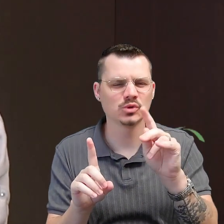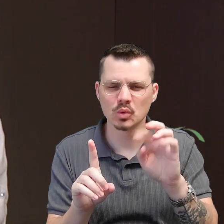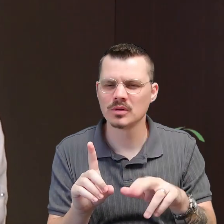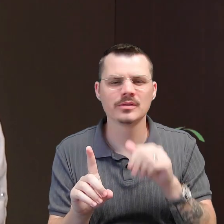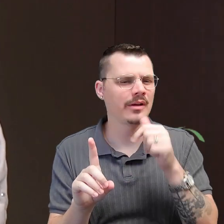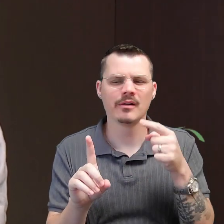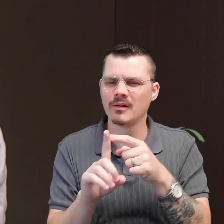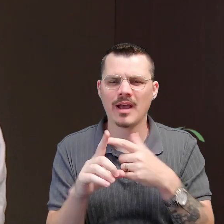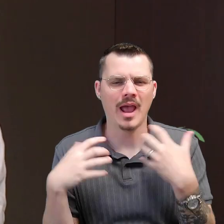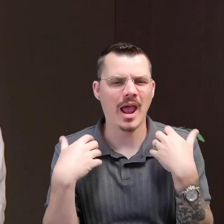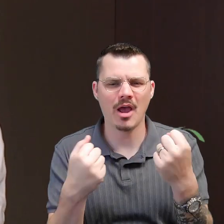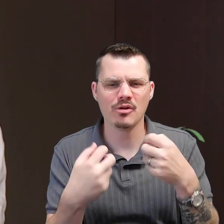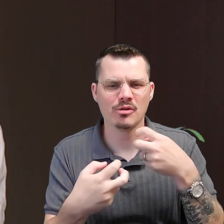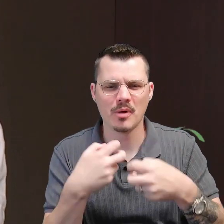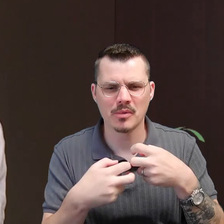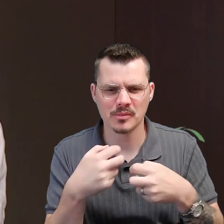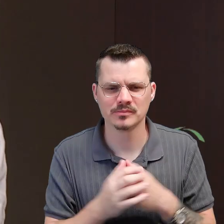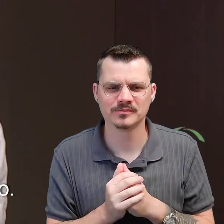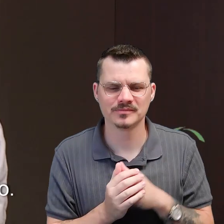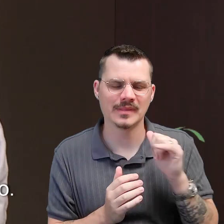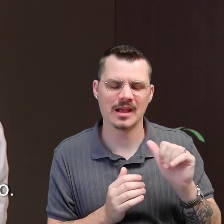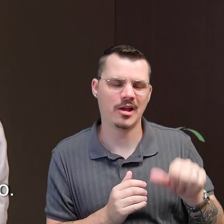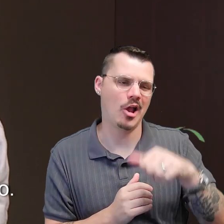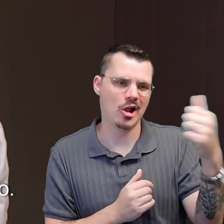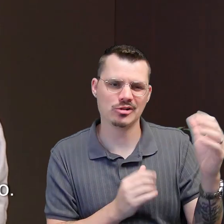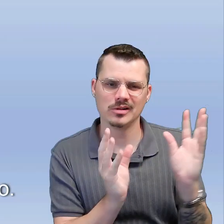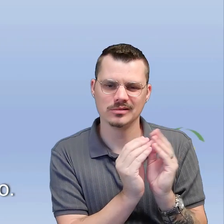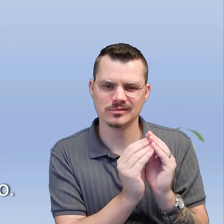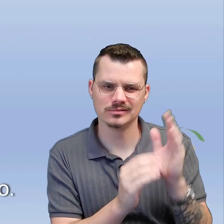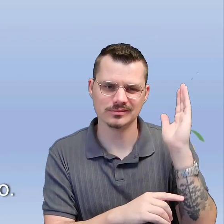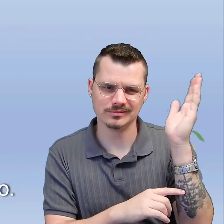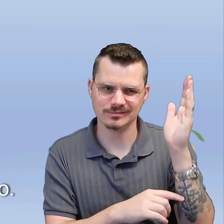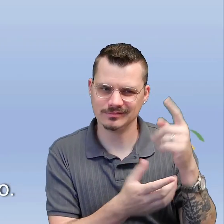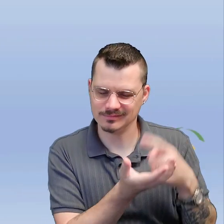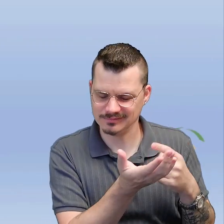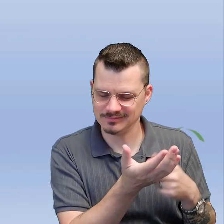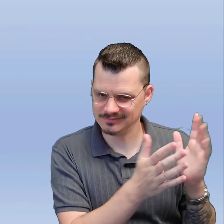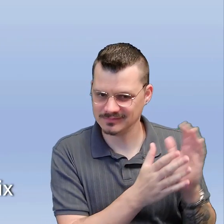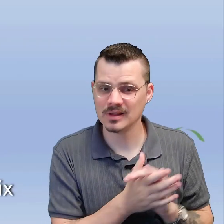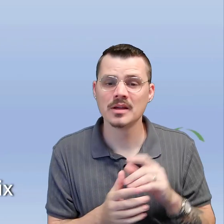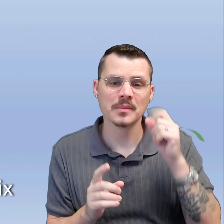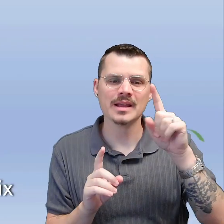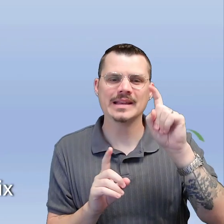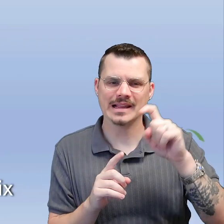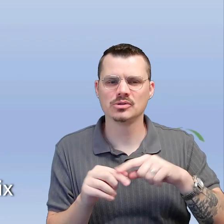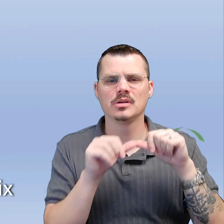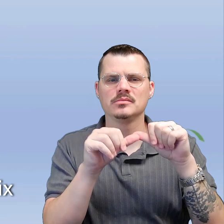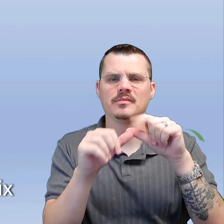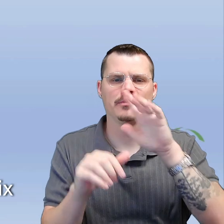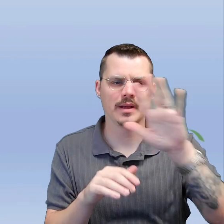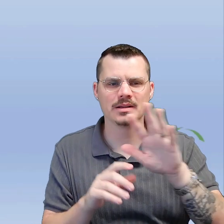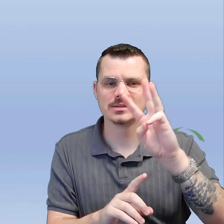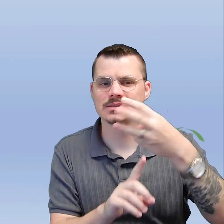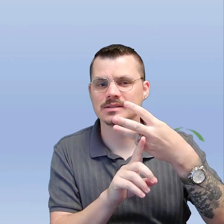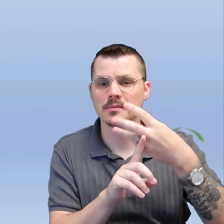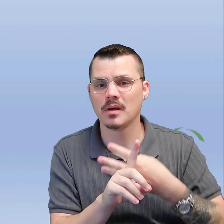some other health problem. That's the other lecture and seminar that I alluded to. Needs to go on for at least about